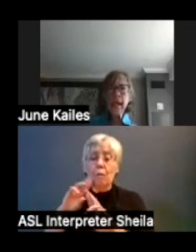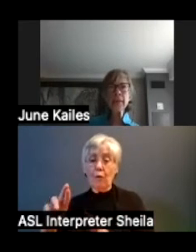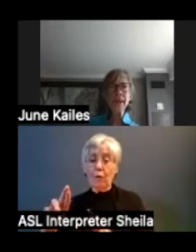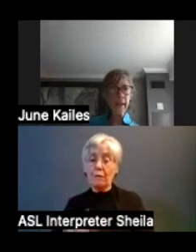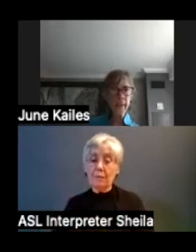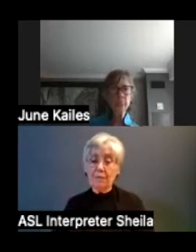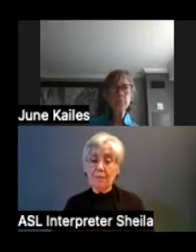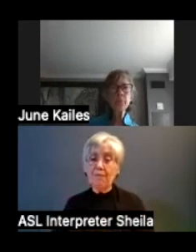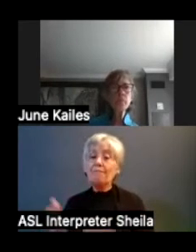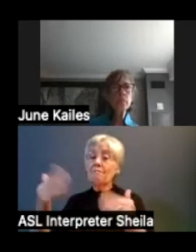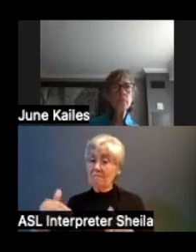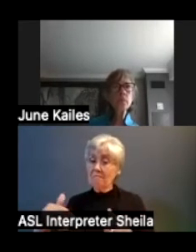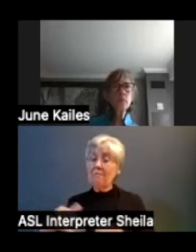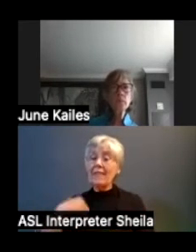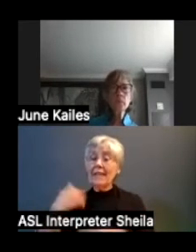Next slide.